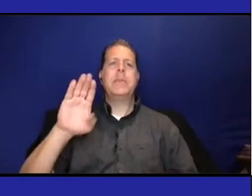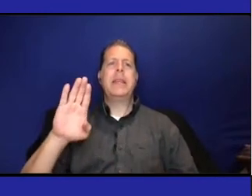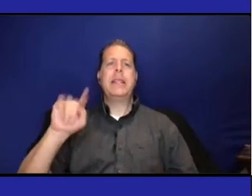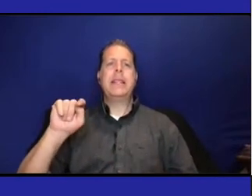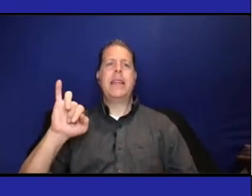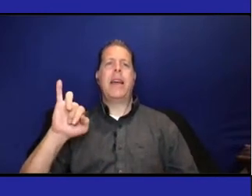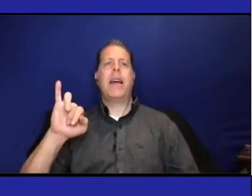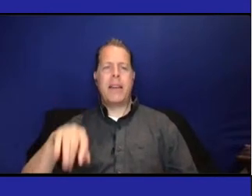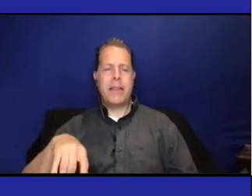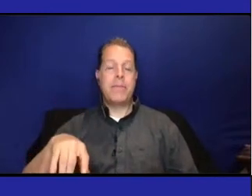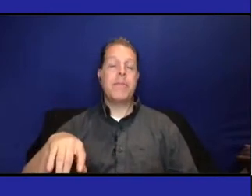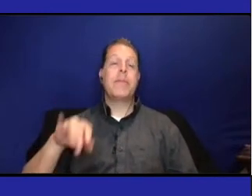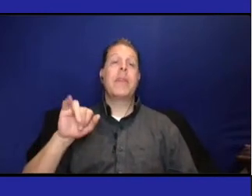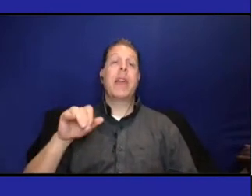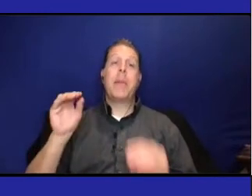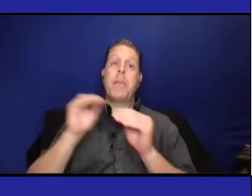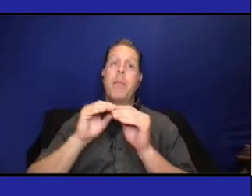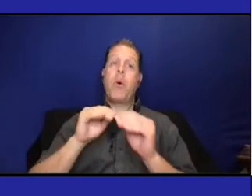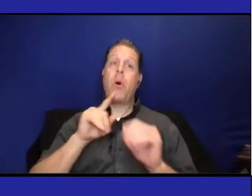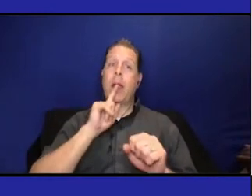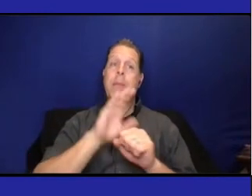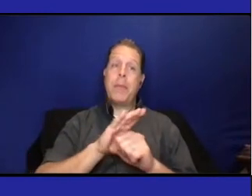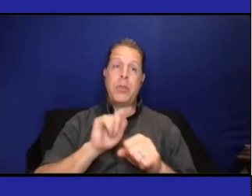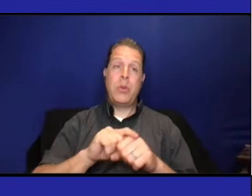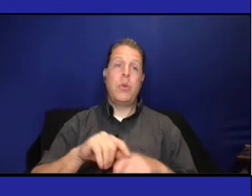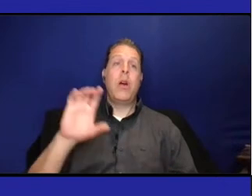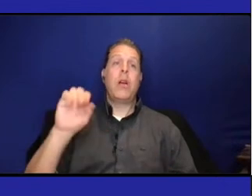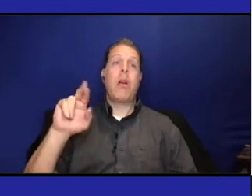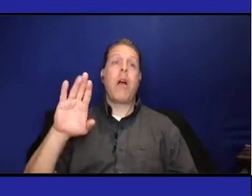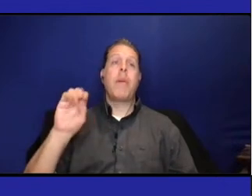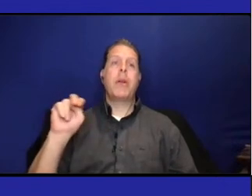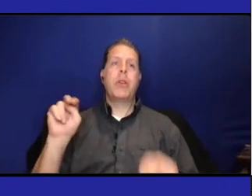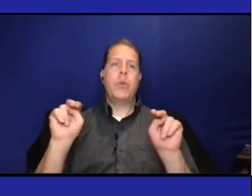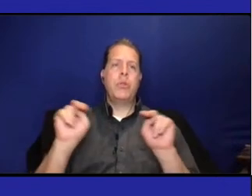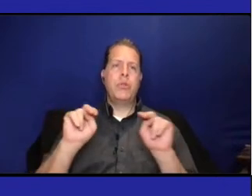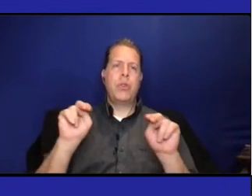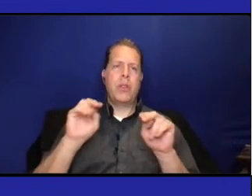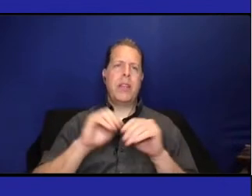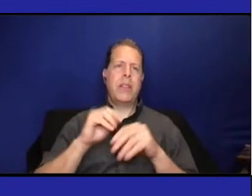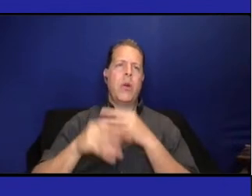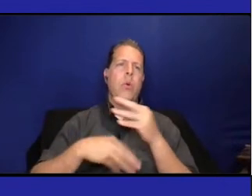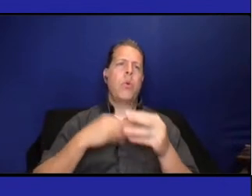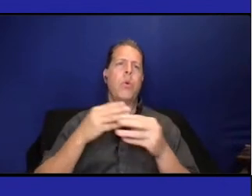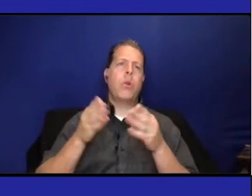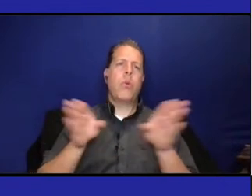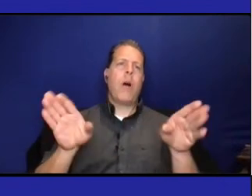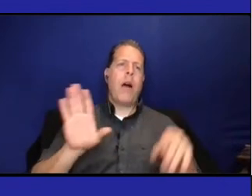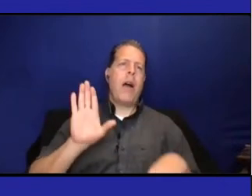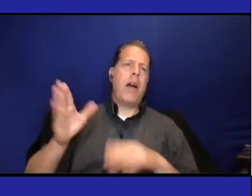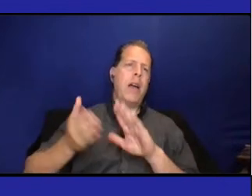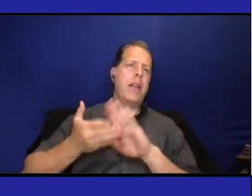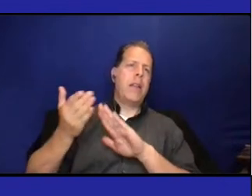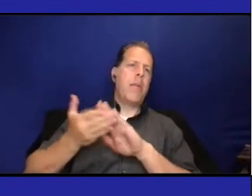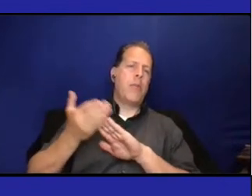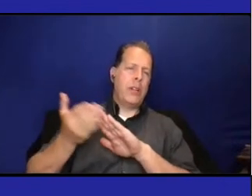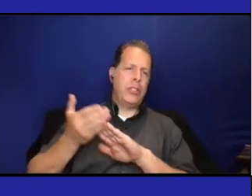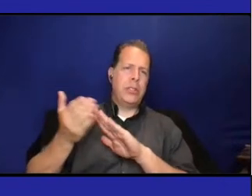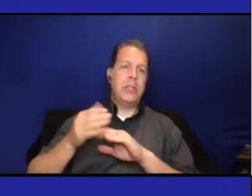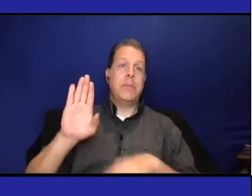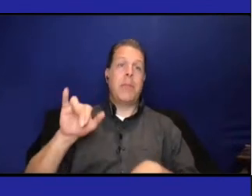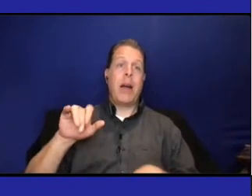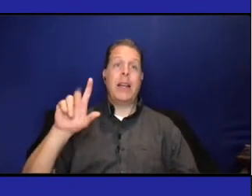and a further commitment to a carbon neutral in our worldwide worldwide operations by 2030.